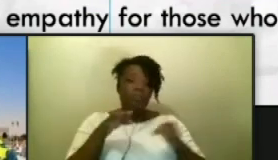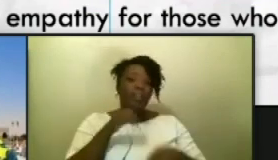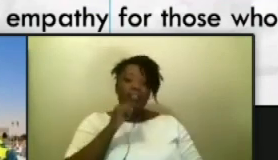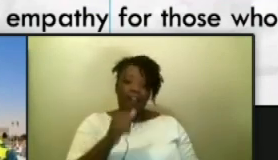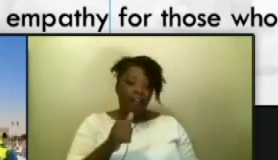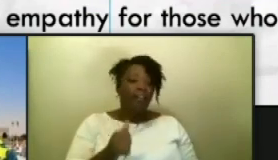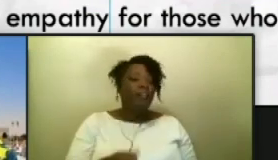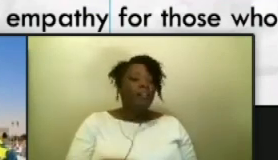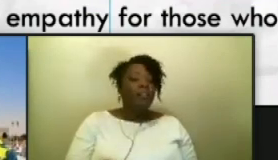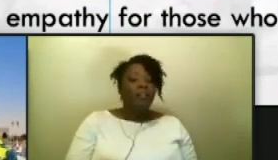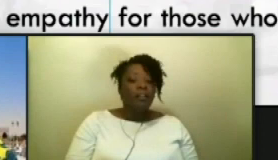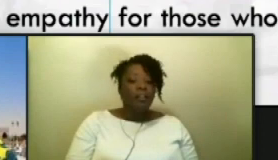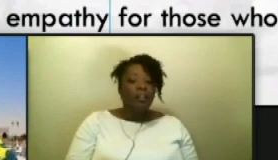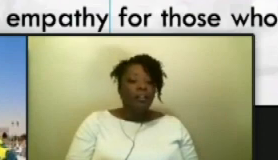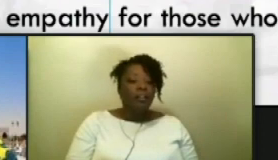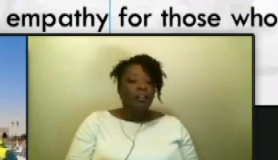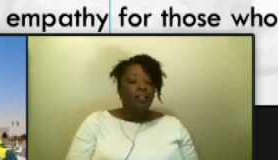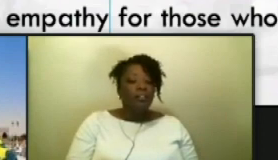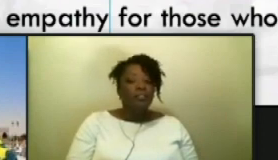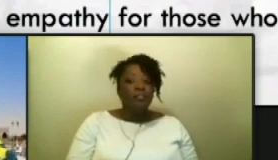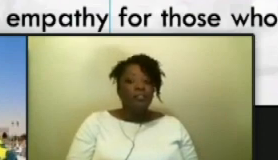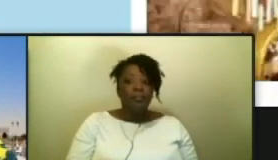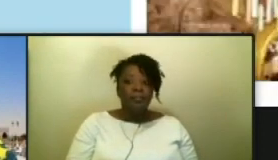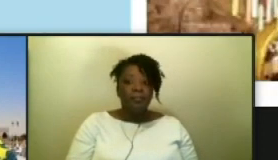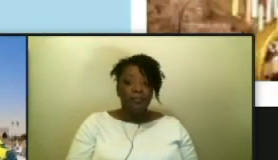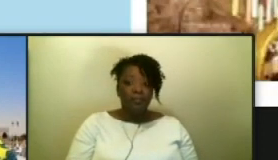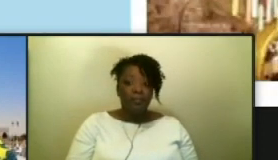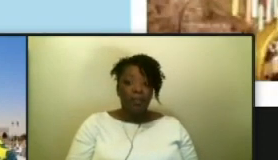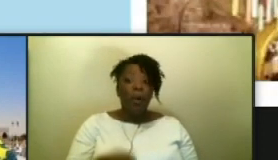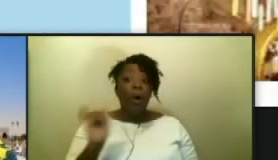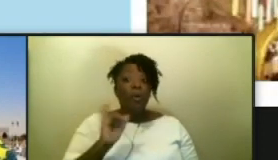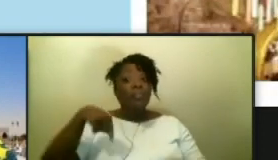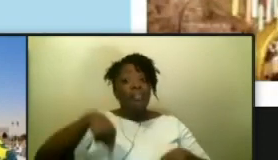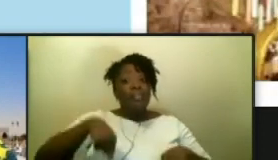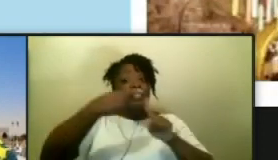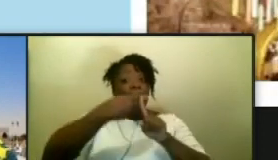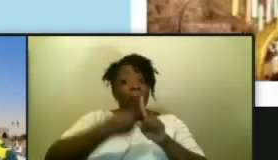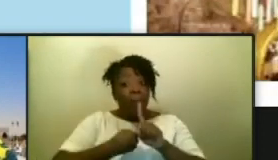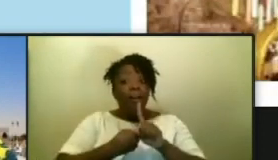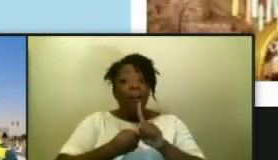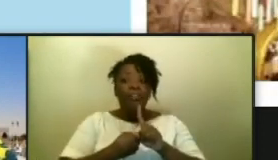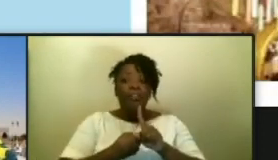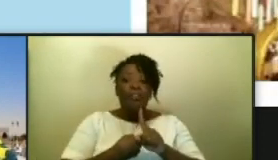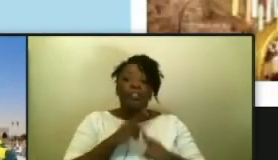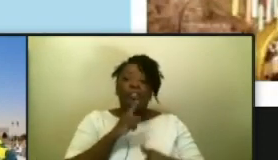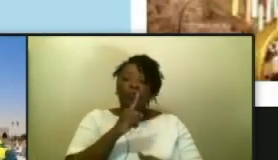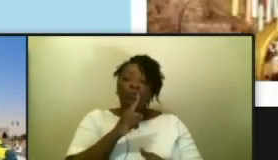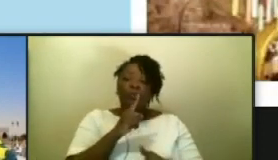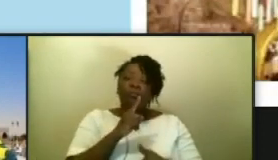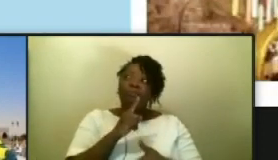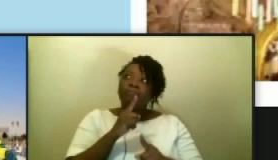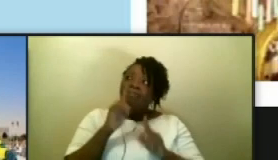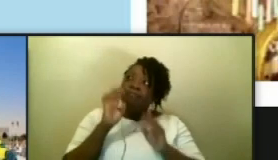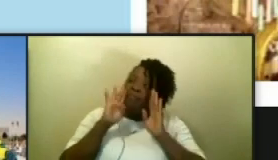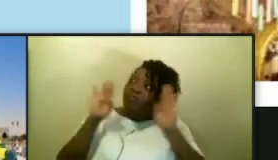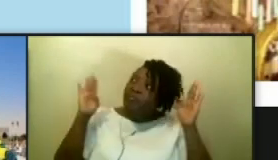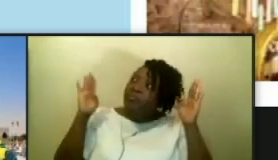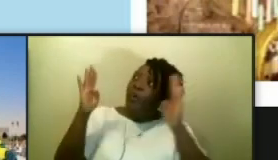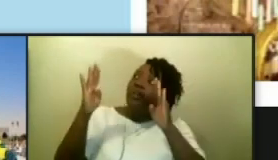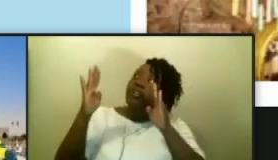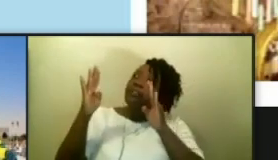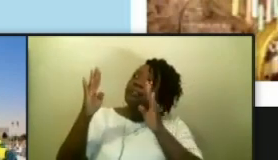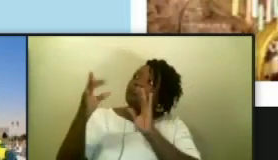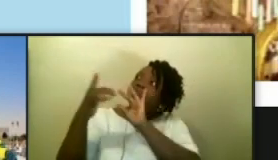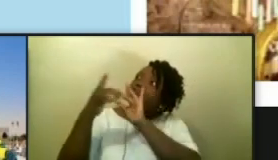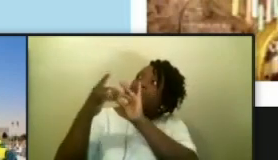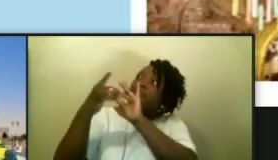I'll get to it, Sadie, is the fact that this is also a month of true devotion and reflection with your creator,